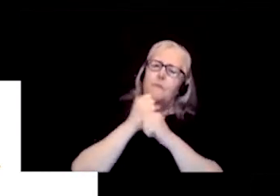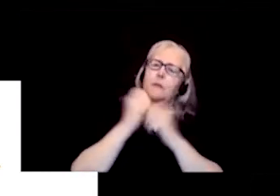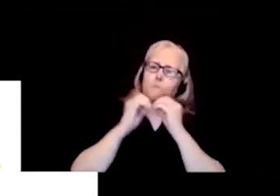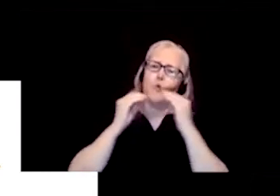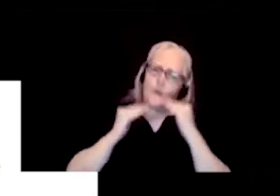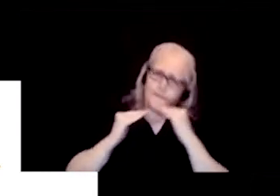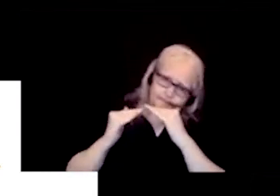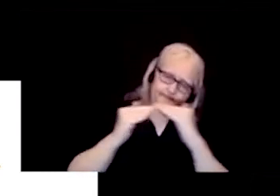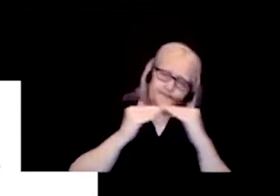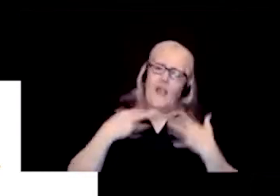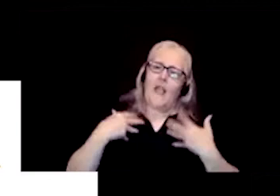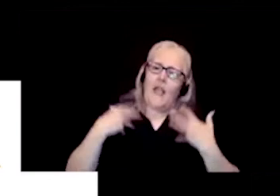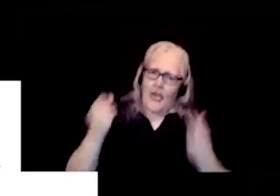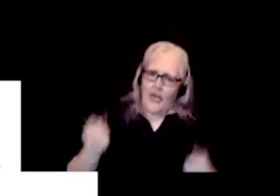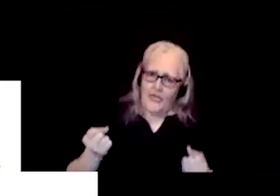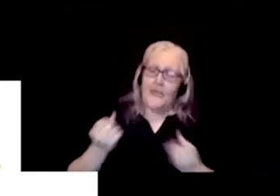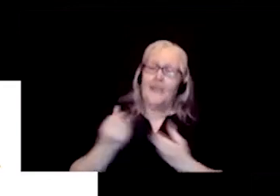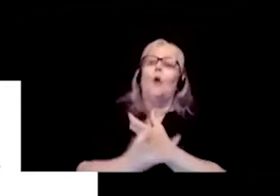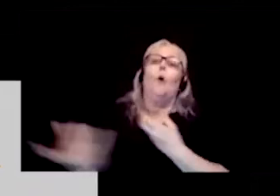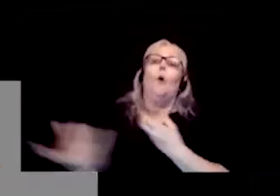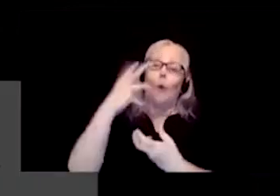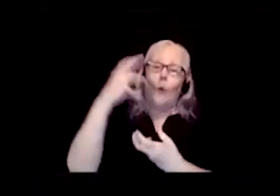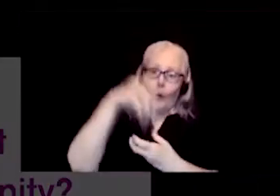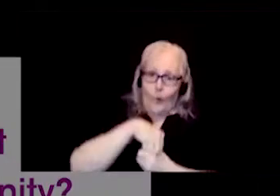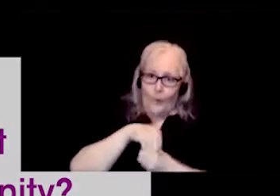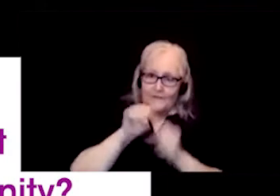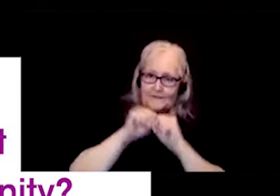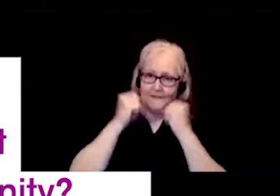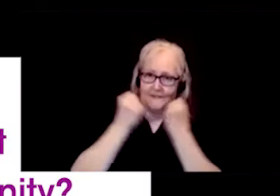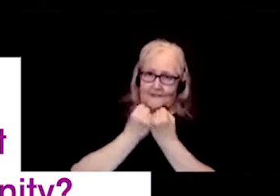healthy, and inclusive society.